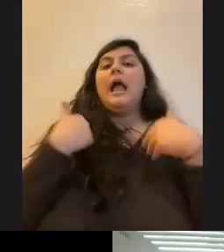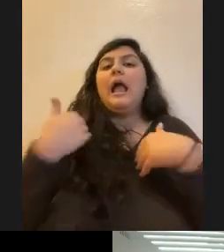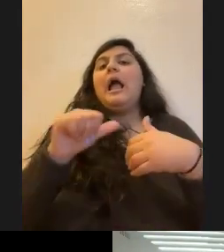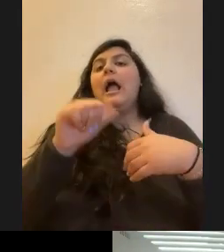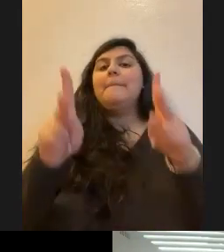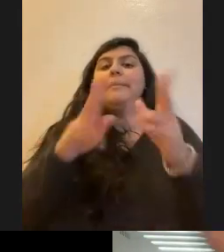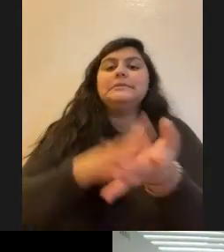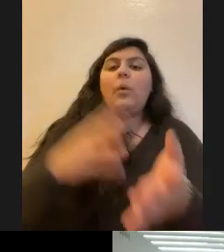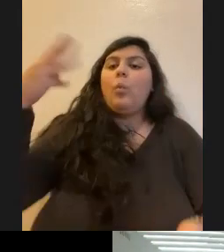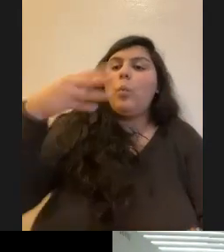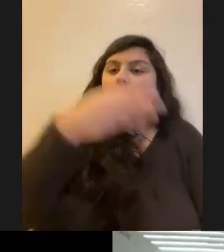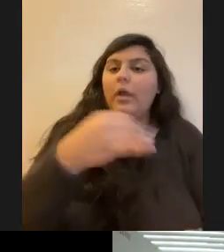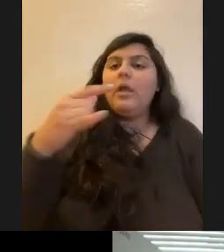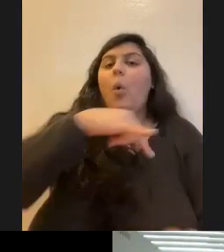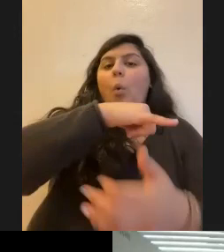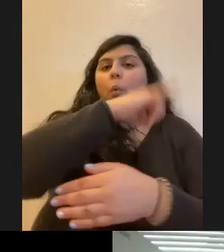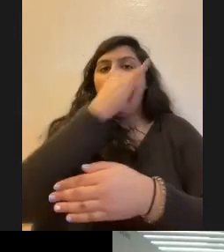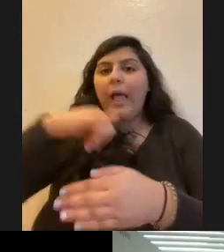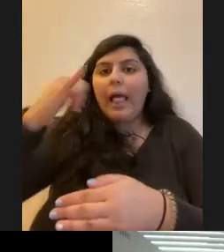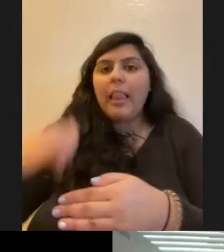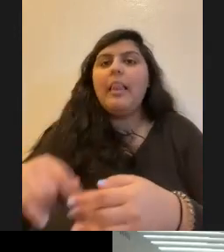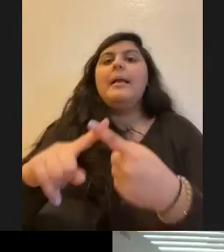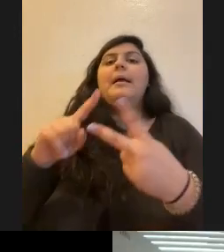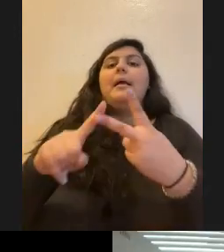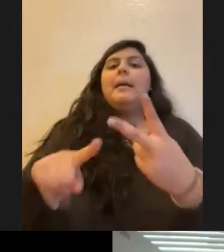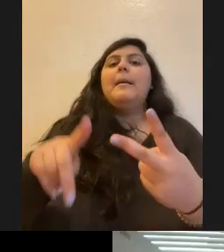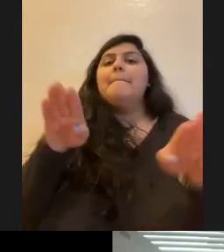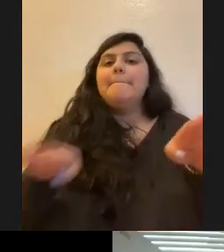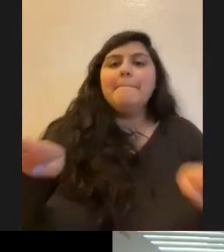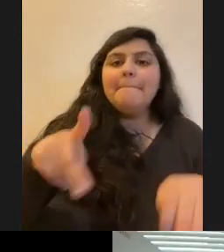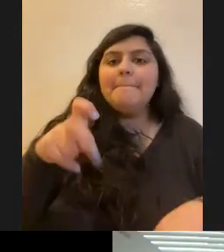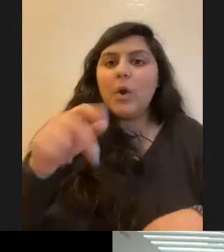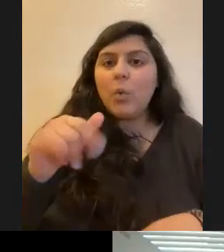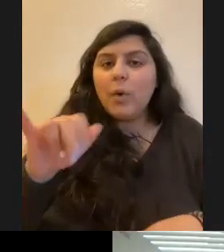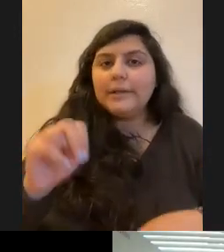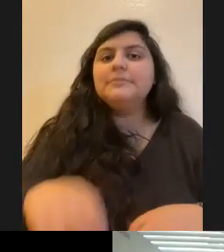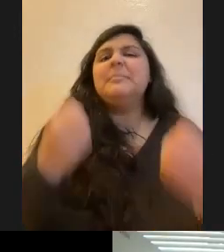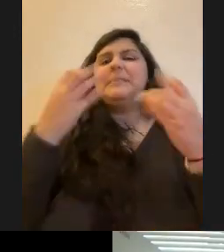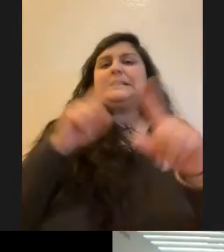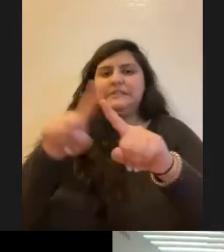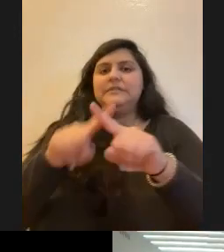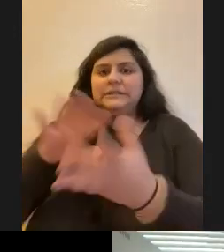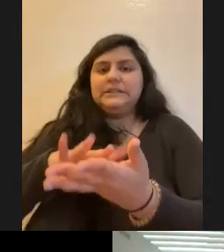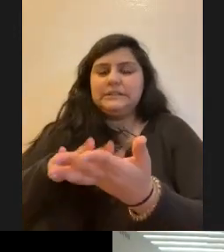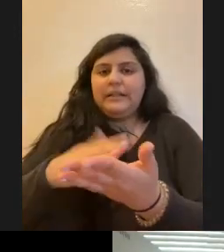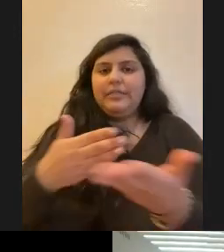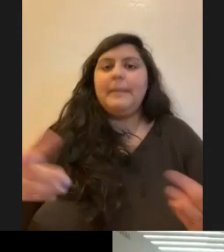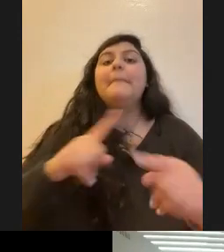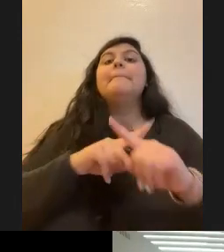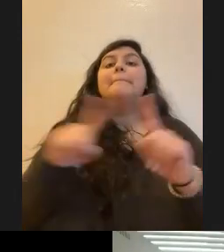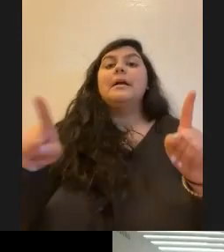penguin people so it's really fun to like work with a whole bunch of people who do so many different things. But these are fairly large ships. They're